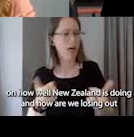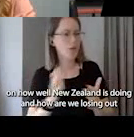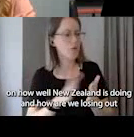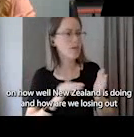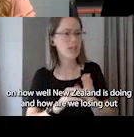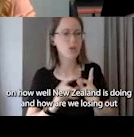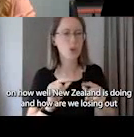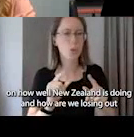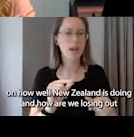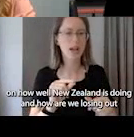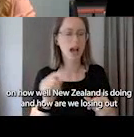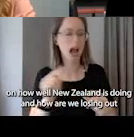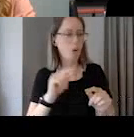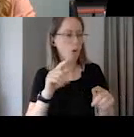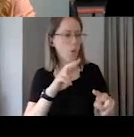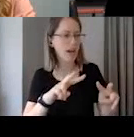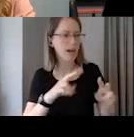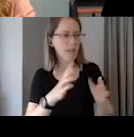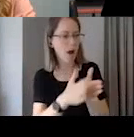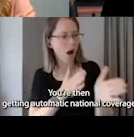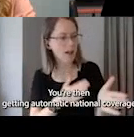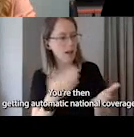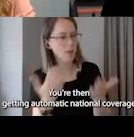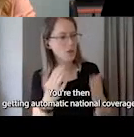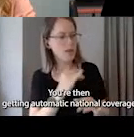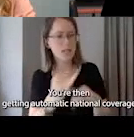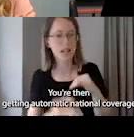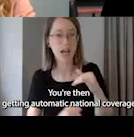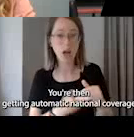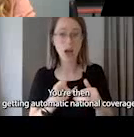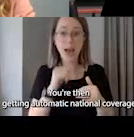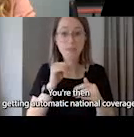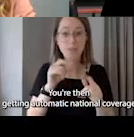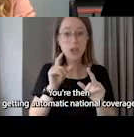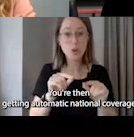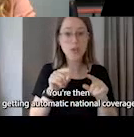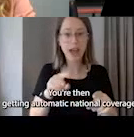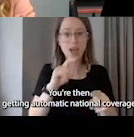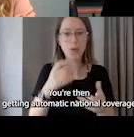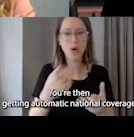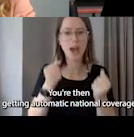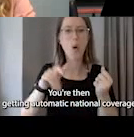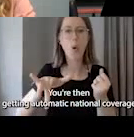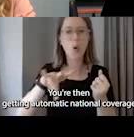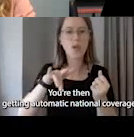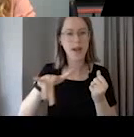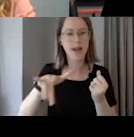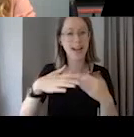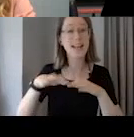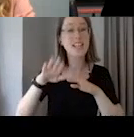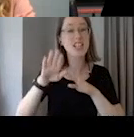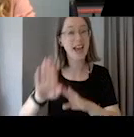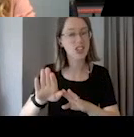doing and how are we losing out. You're then getting automatic national